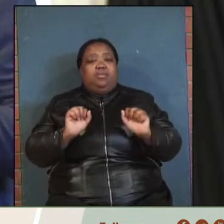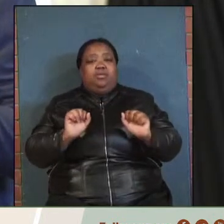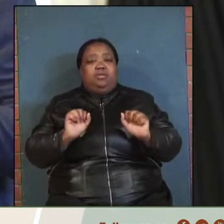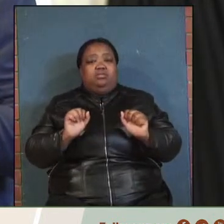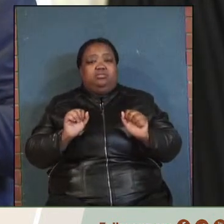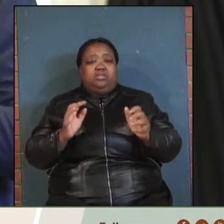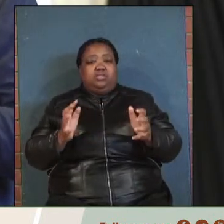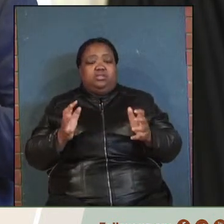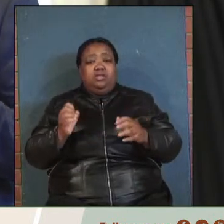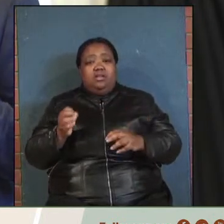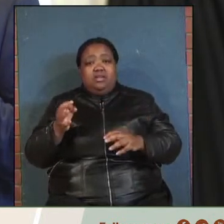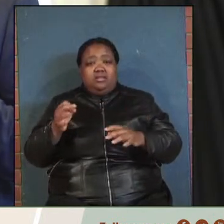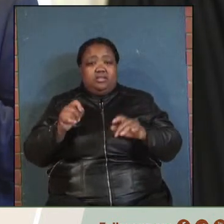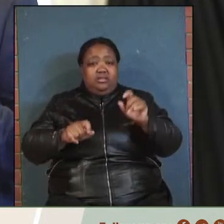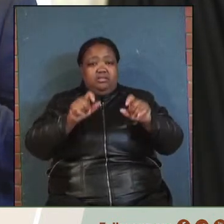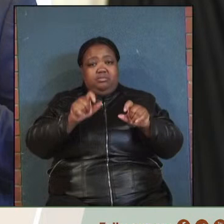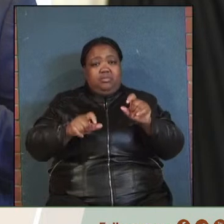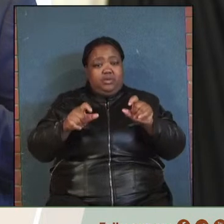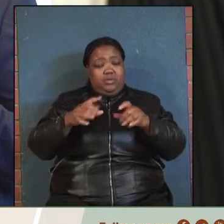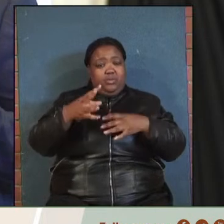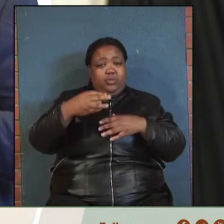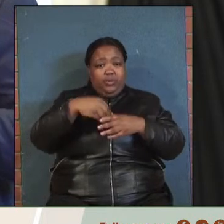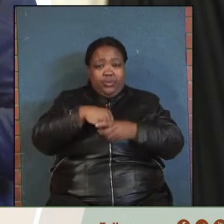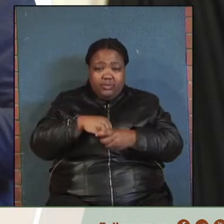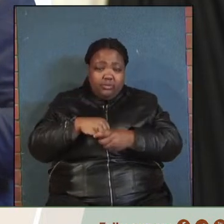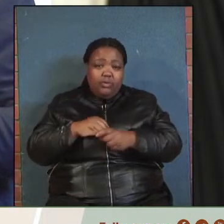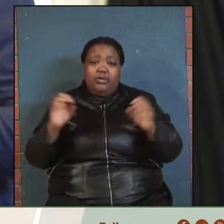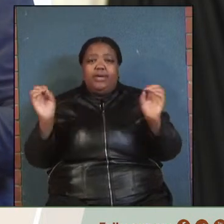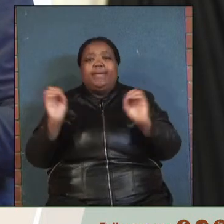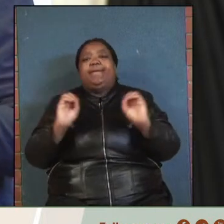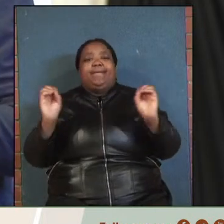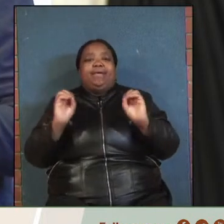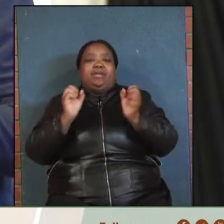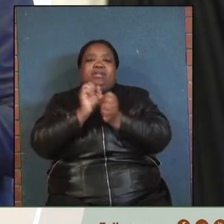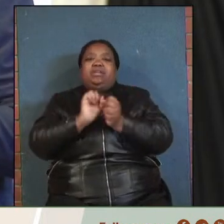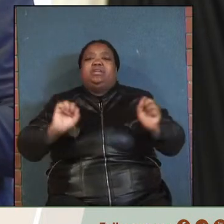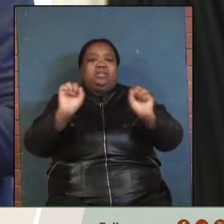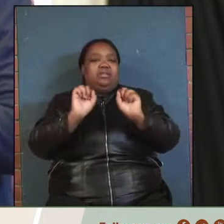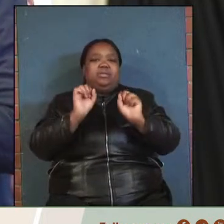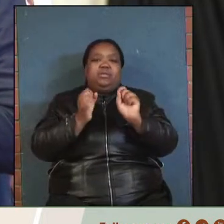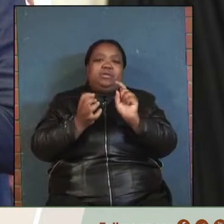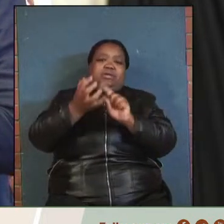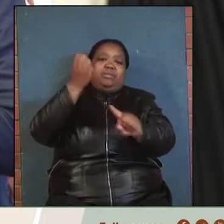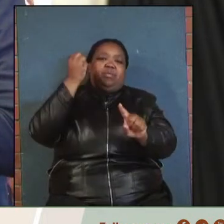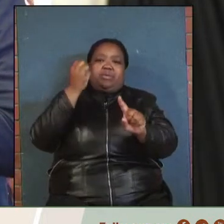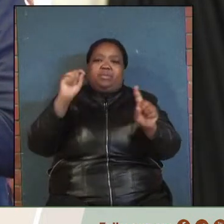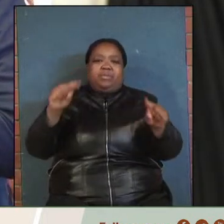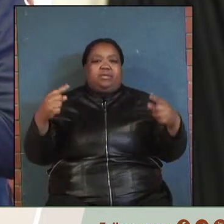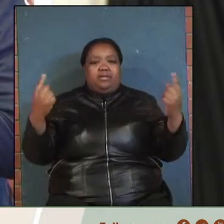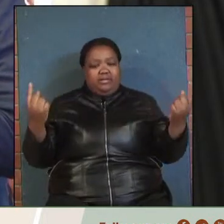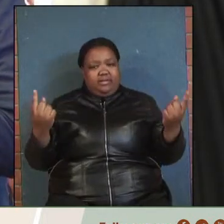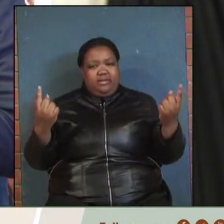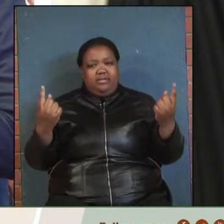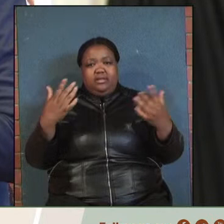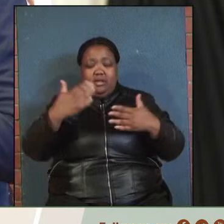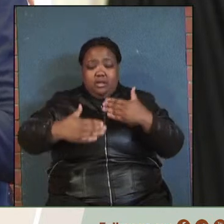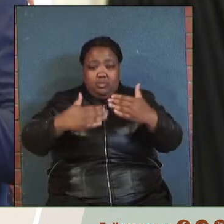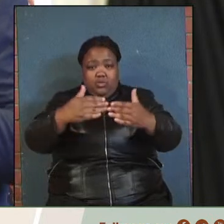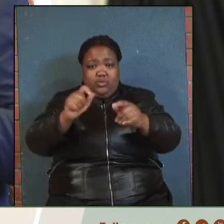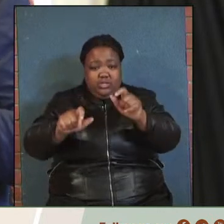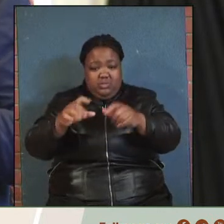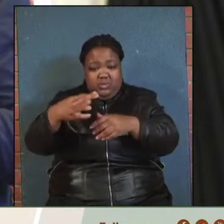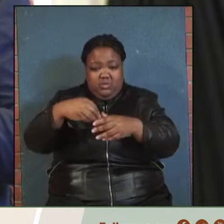case, citizens of the country are not involved in the process thereof.